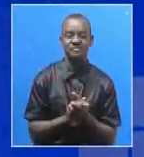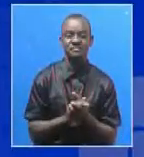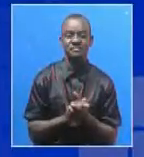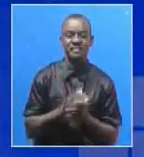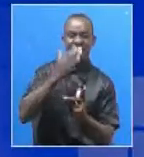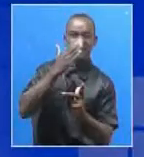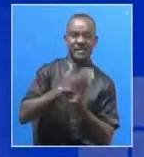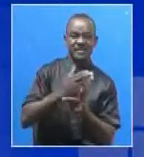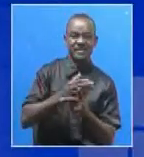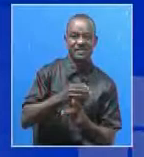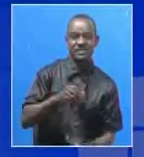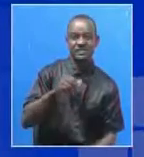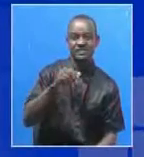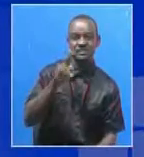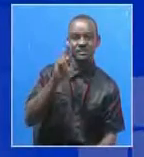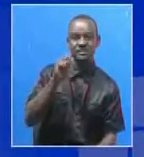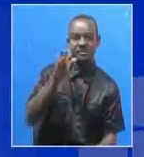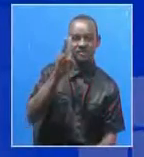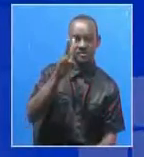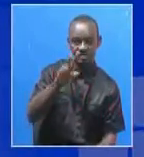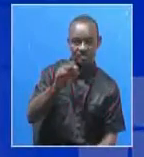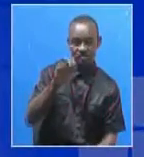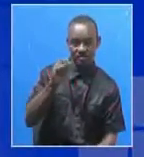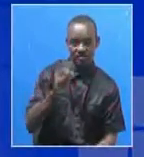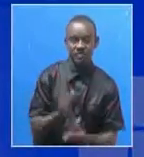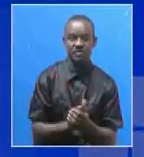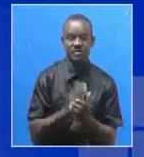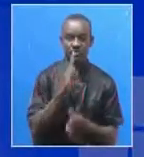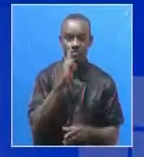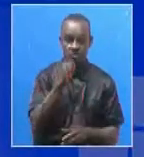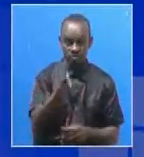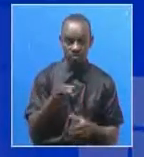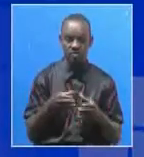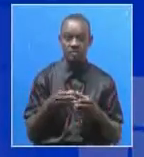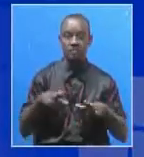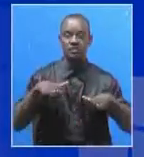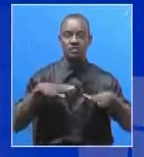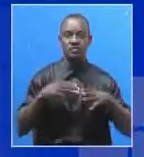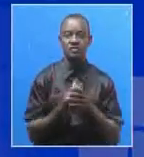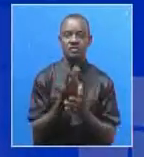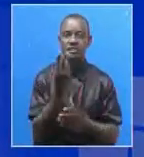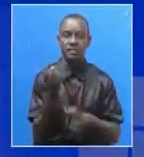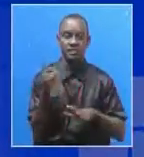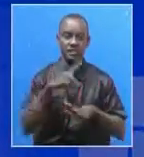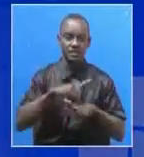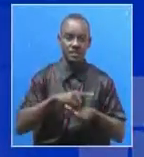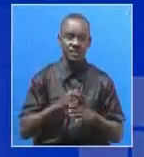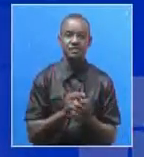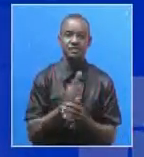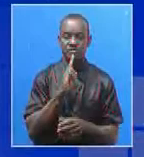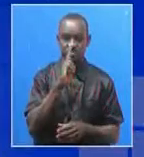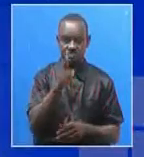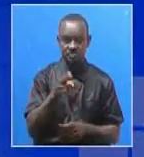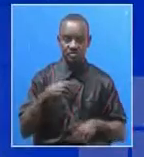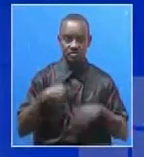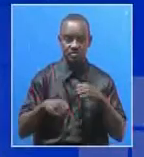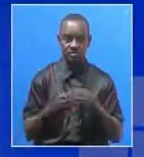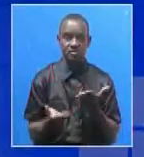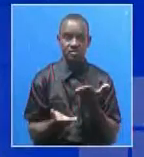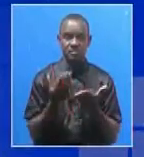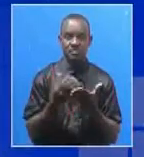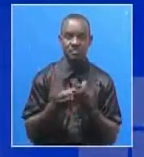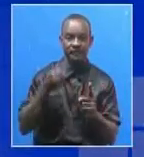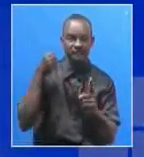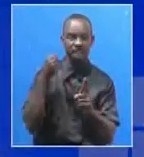The workers of Novanam have given the company's management 3 days to respond to their grievances or face